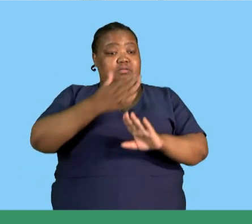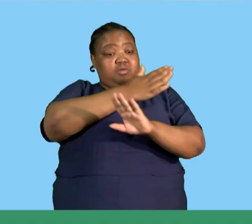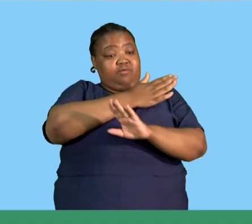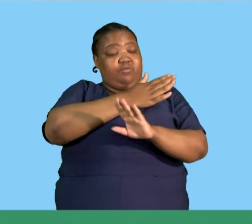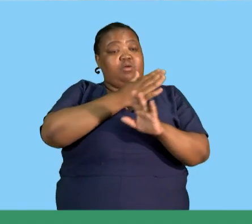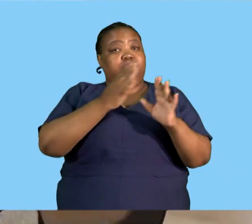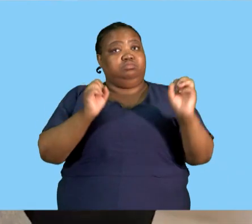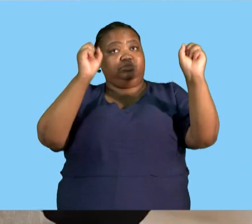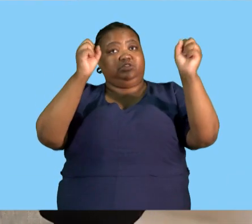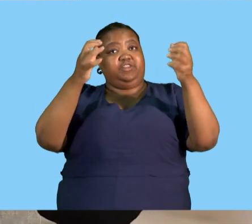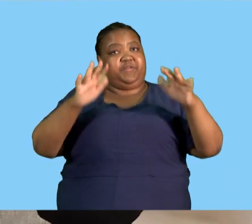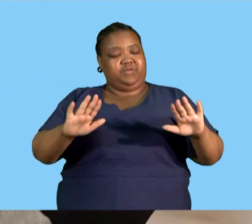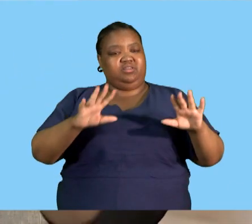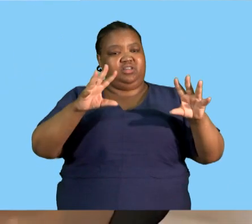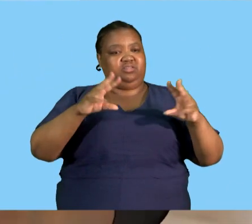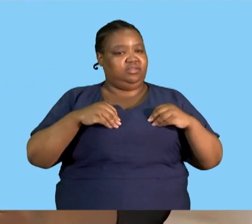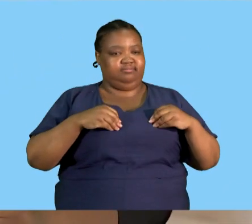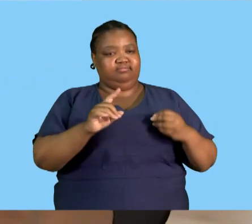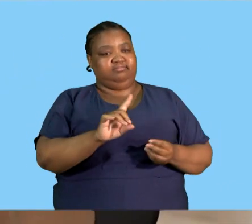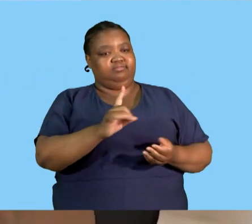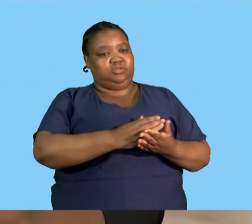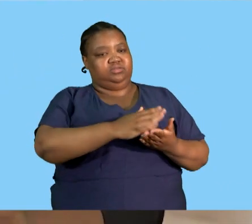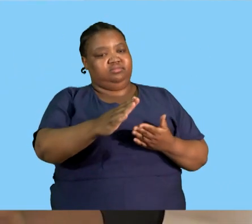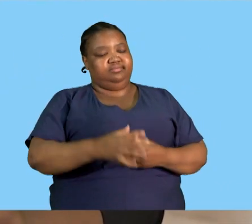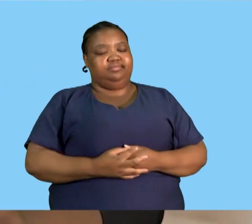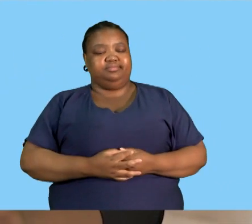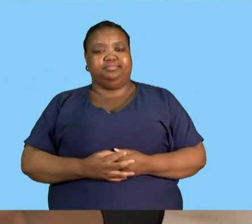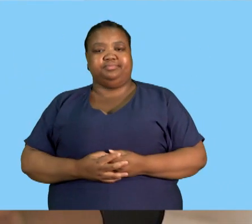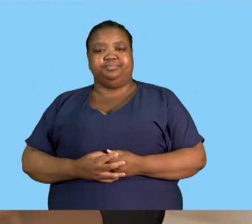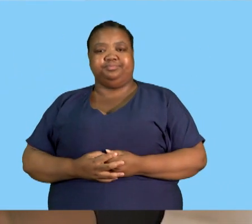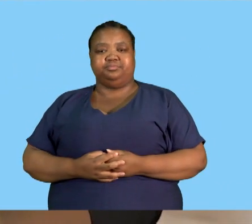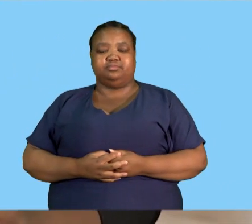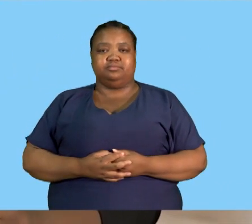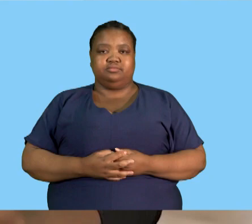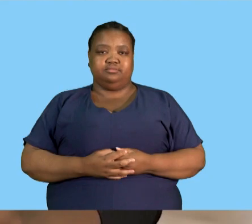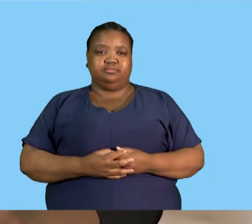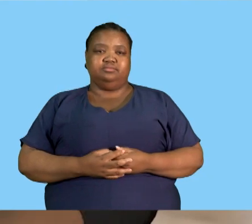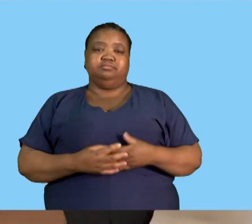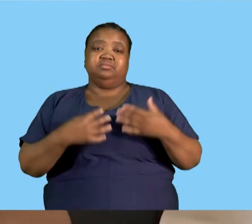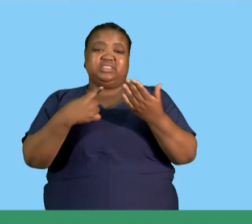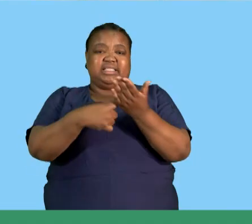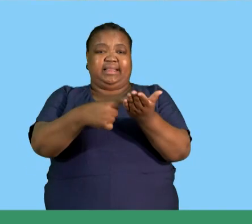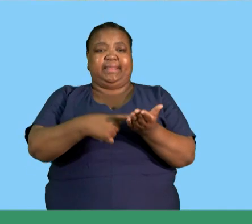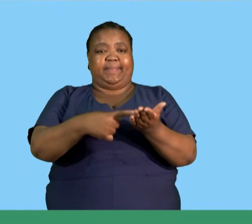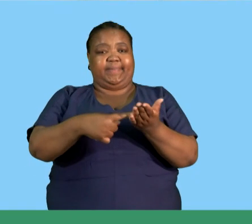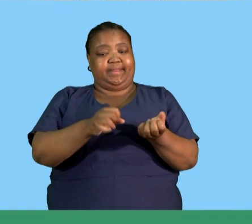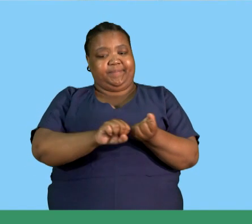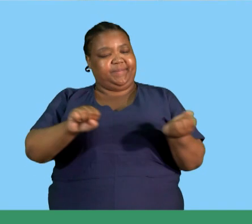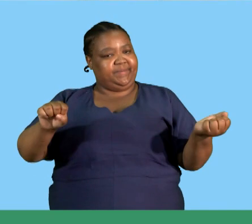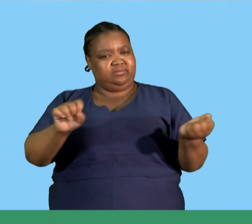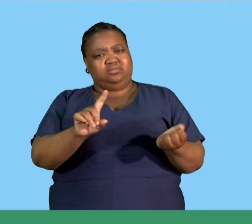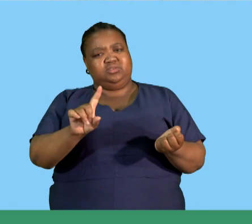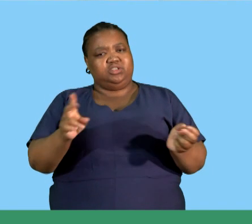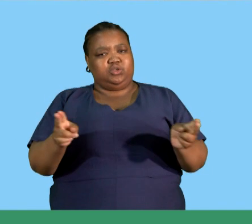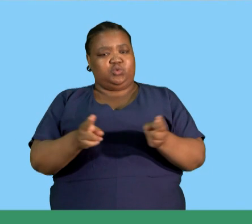that has been said before, and then it is eliminated. All right. It minimizes discussion